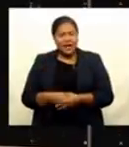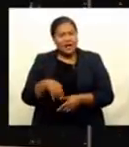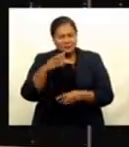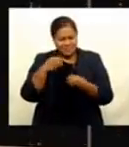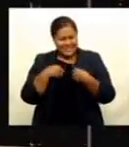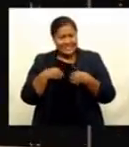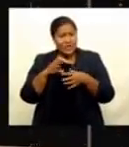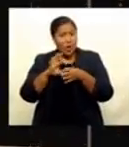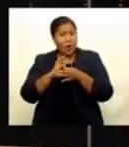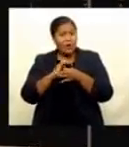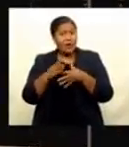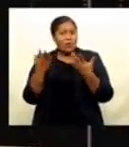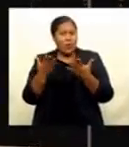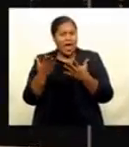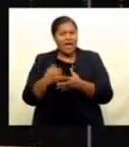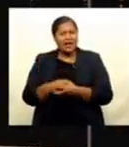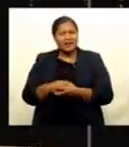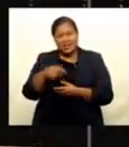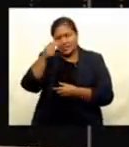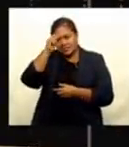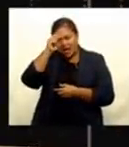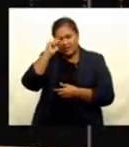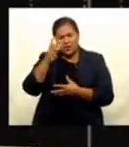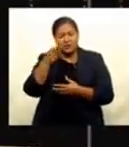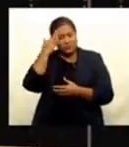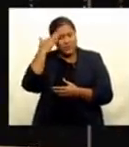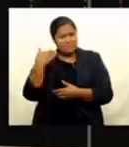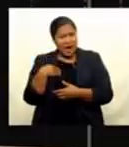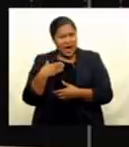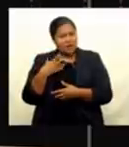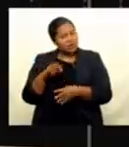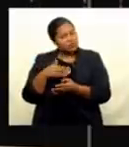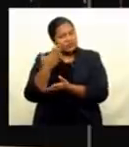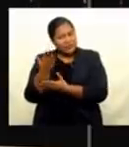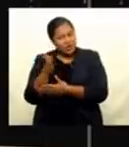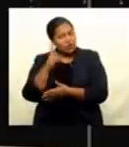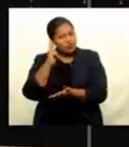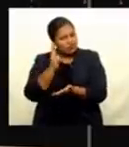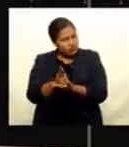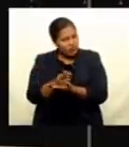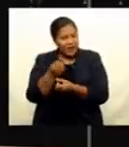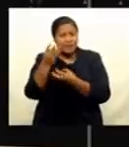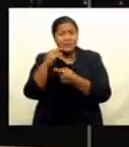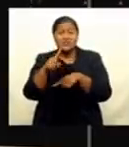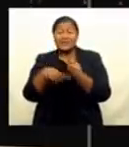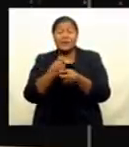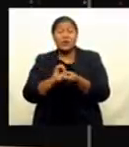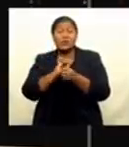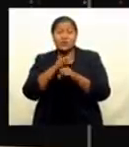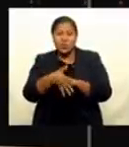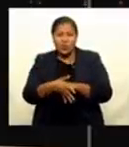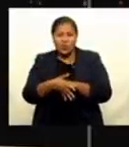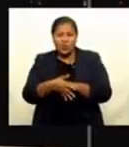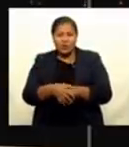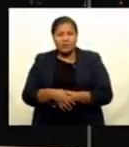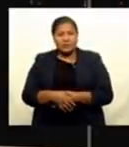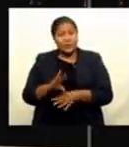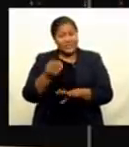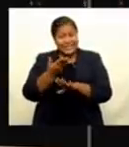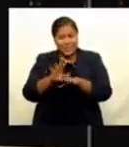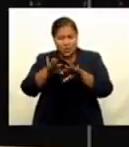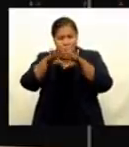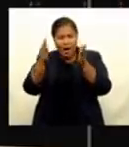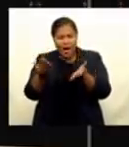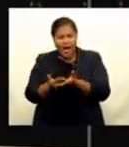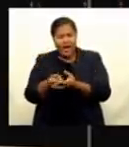in Tavua have been reminded to rely solely on credible information in relation to COVID-19, with the Newell supermarket in